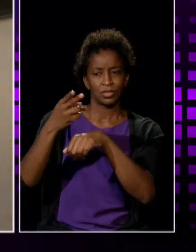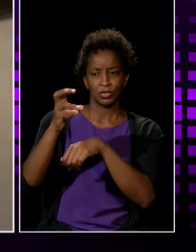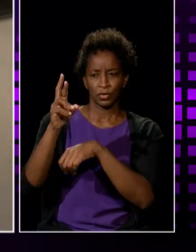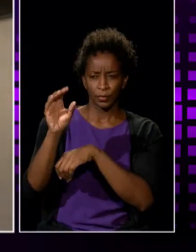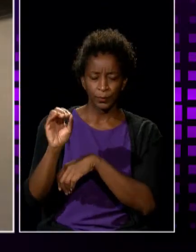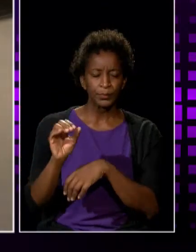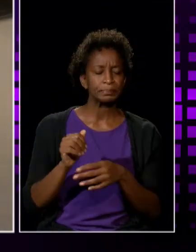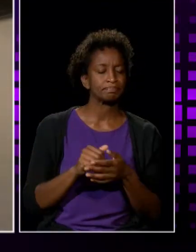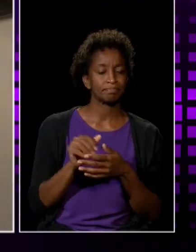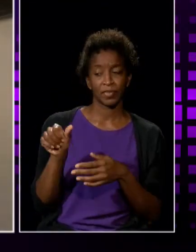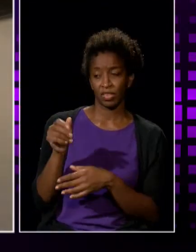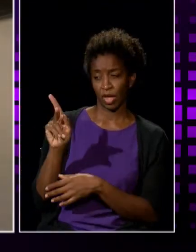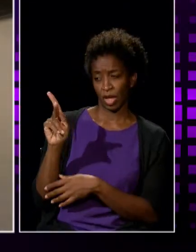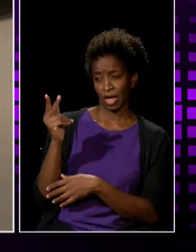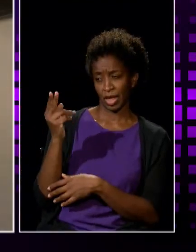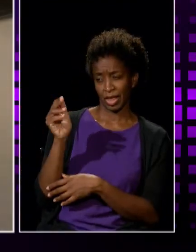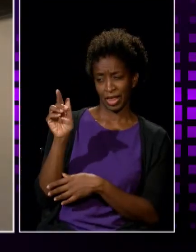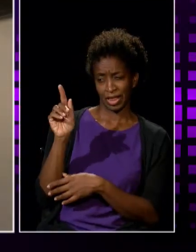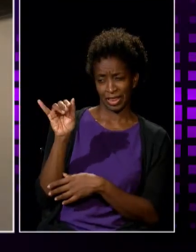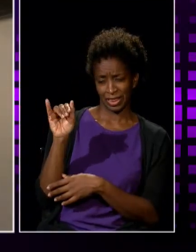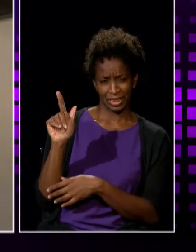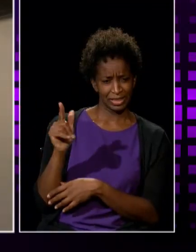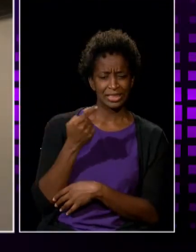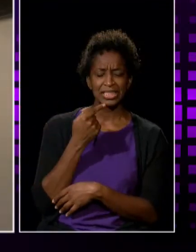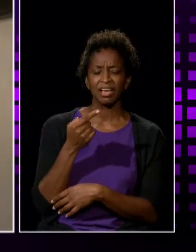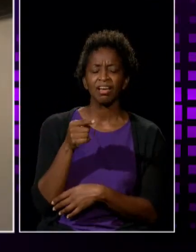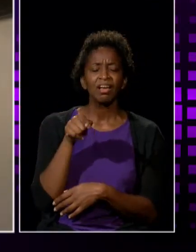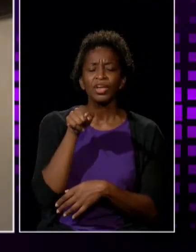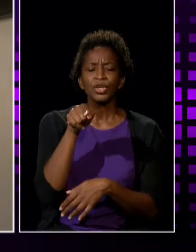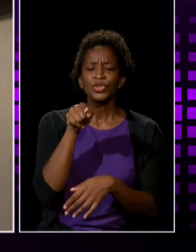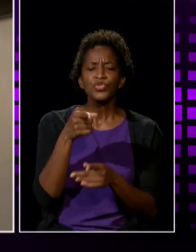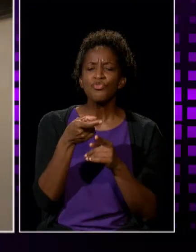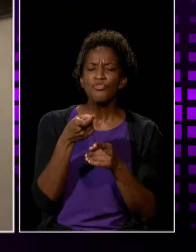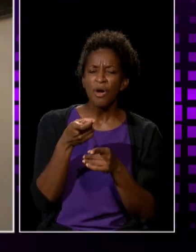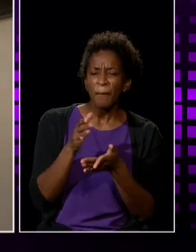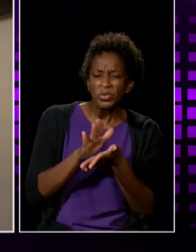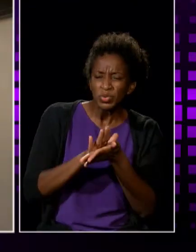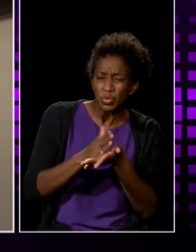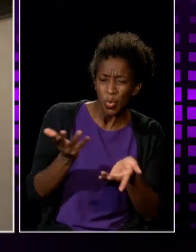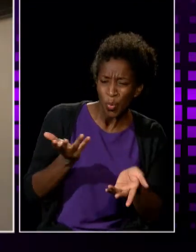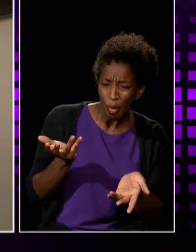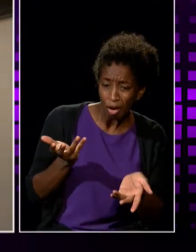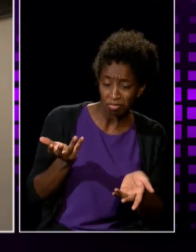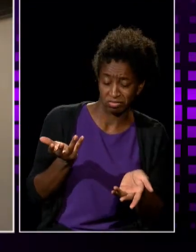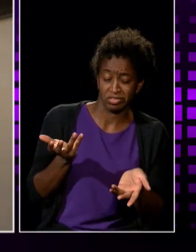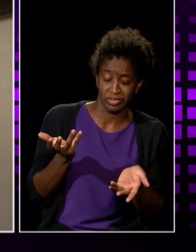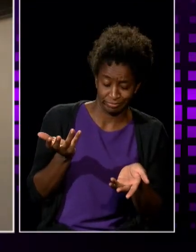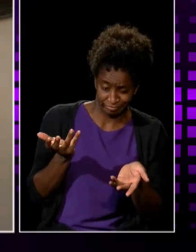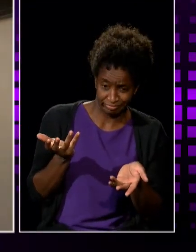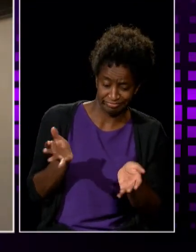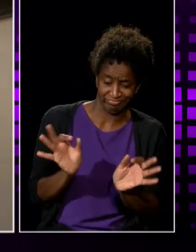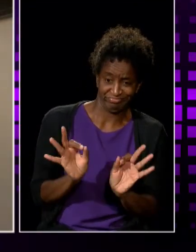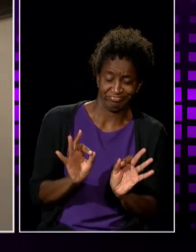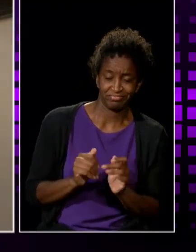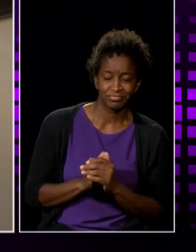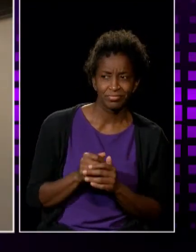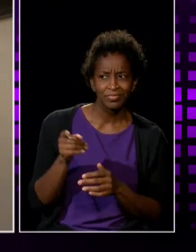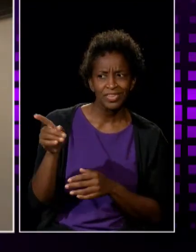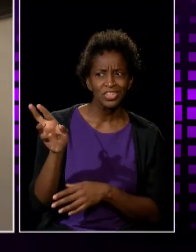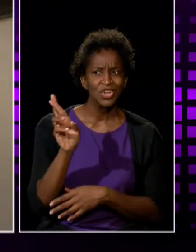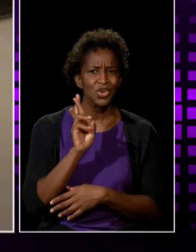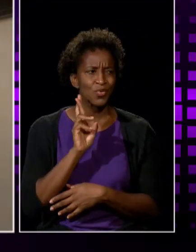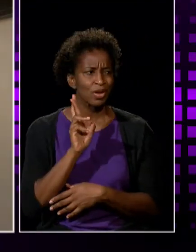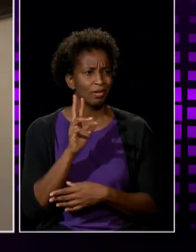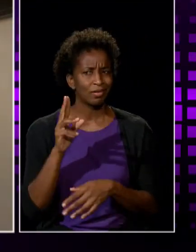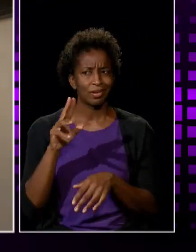need to get away from, because it's crazy that someone would question Rihanna being a